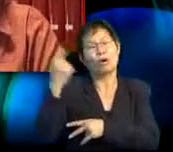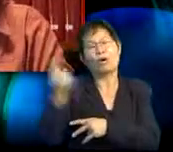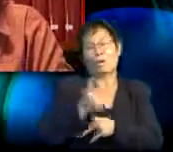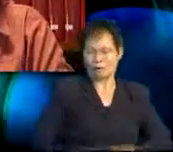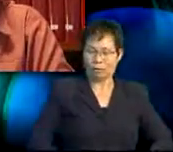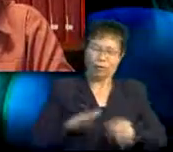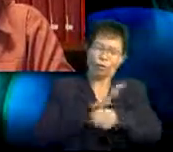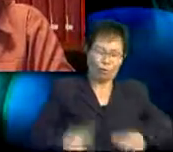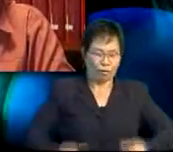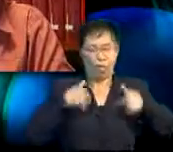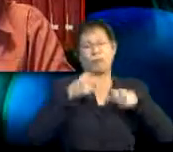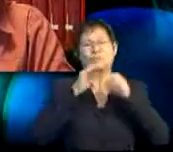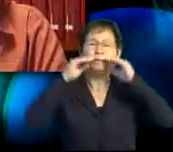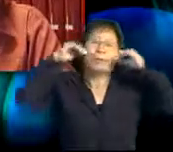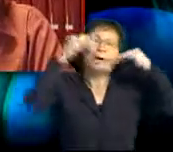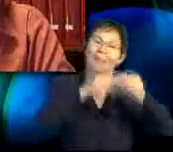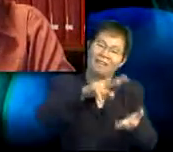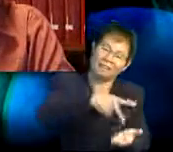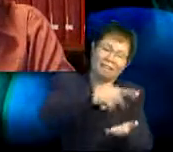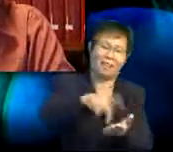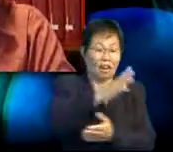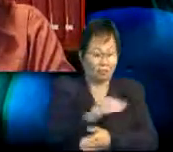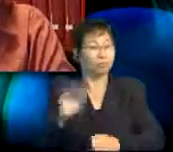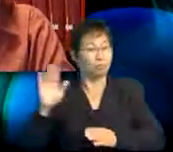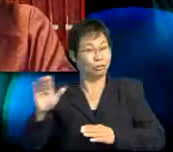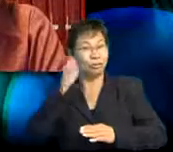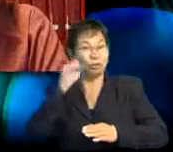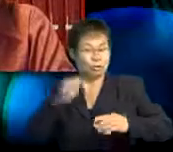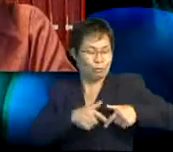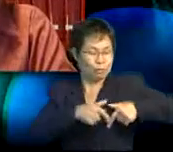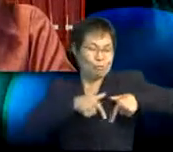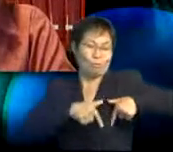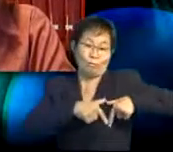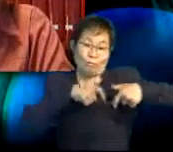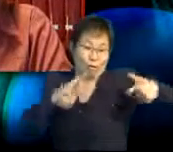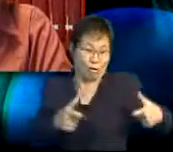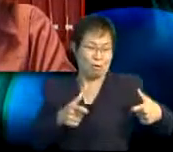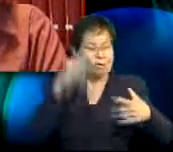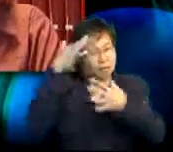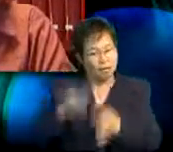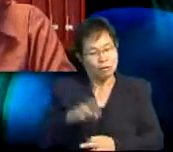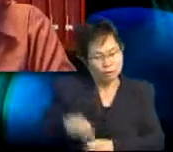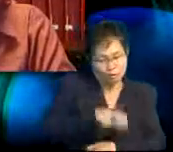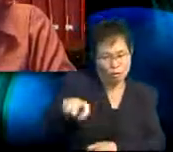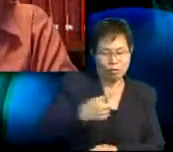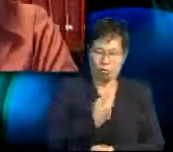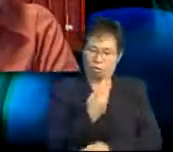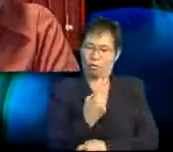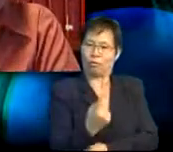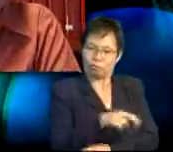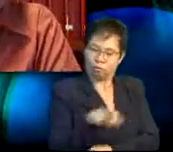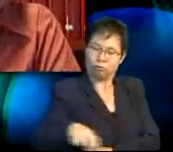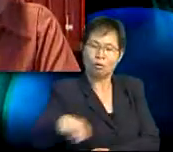and dancing. And she's brave too. She's determined to travel alone, and on her journey